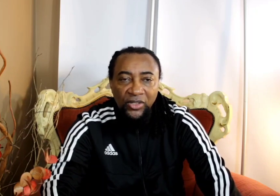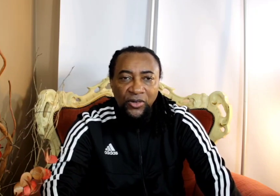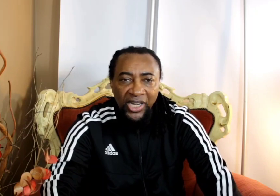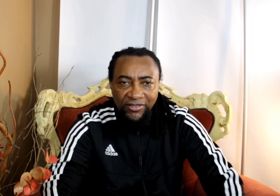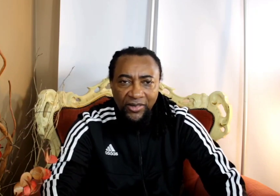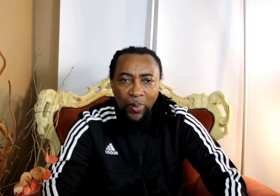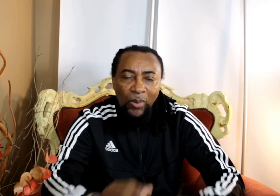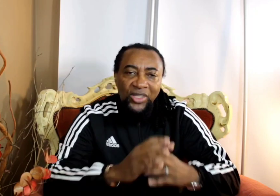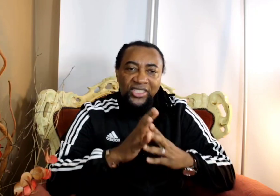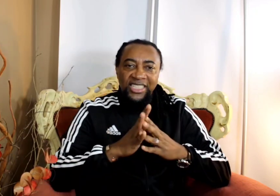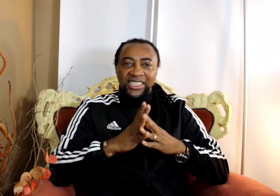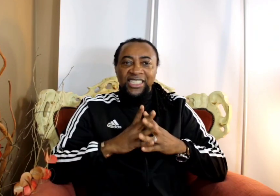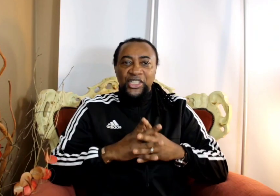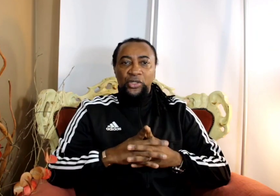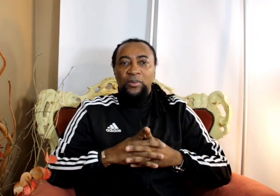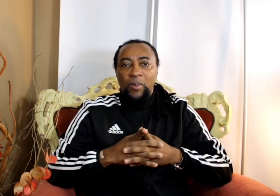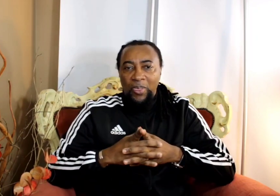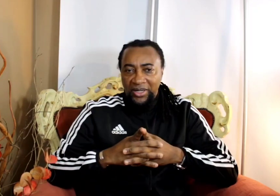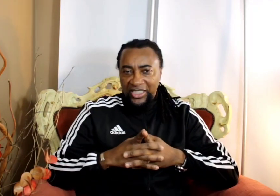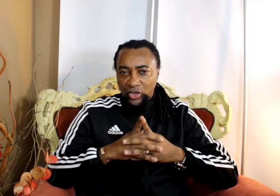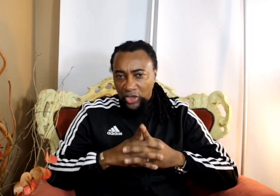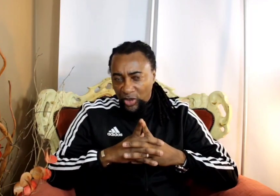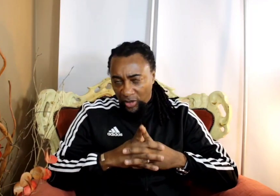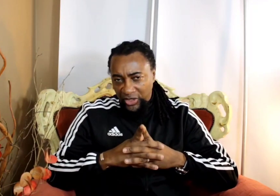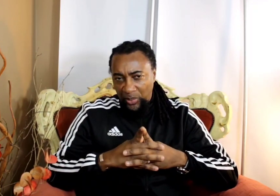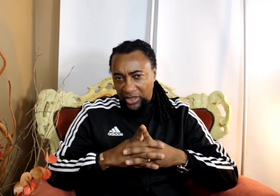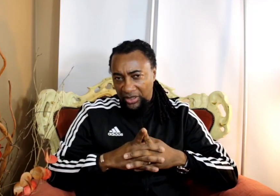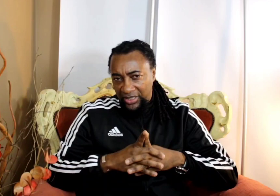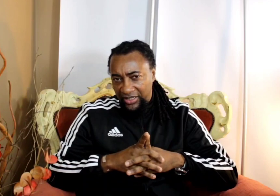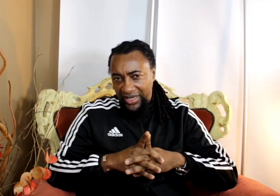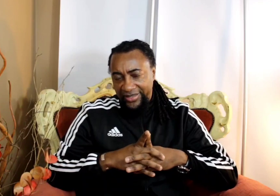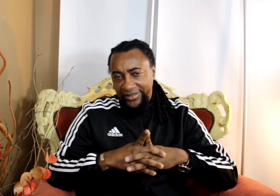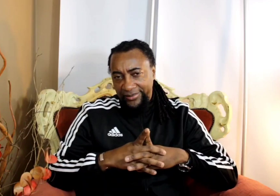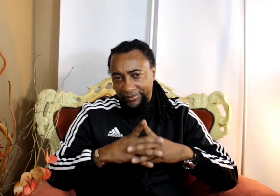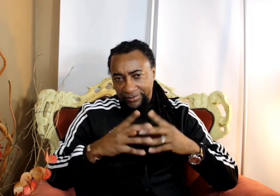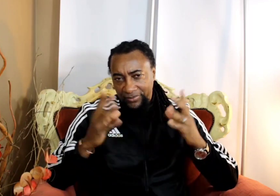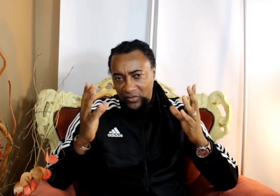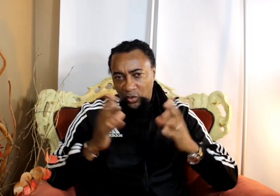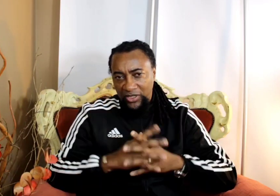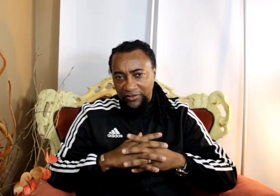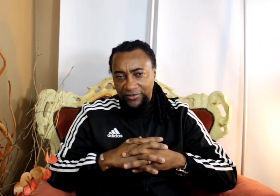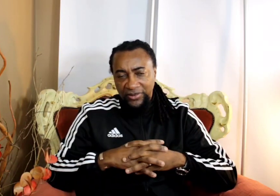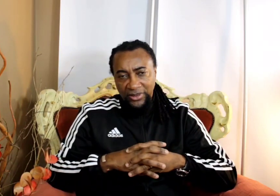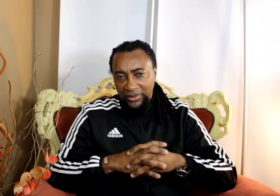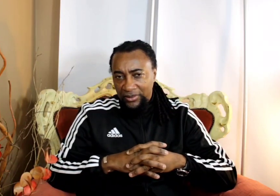ours forever. You see, this is an issue that's going to become topical in the next